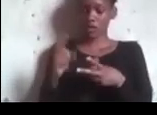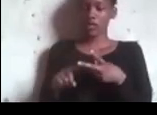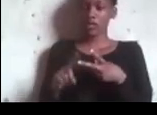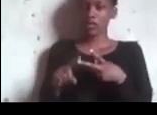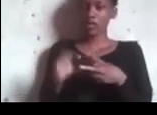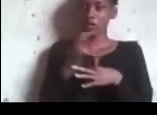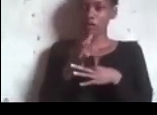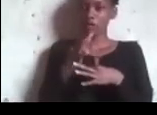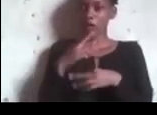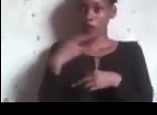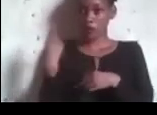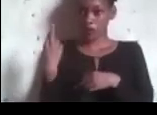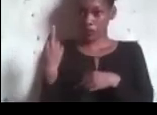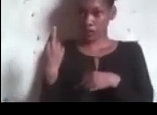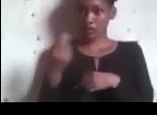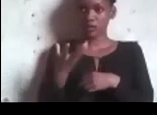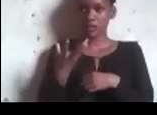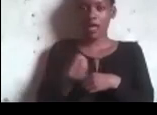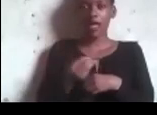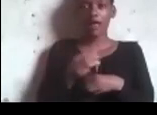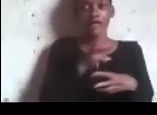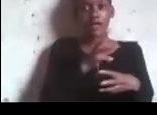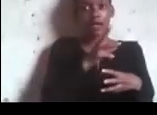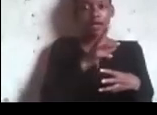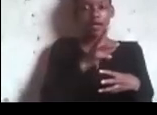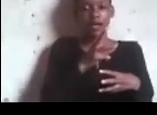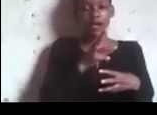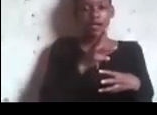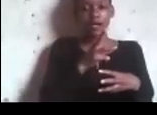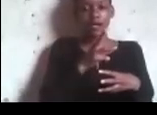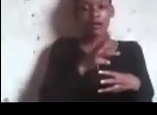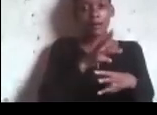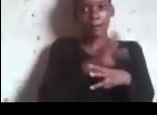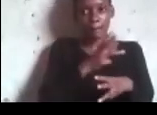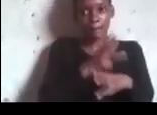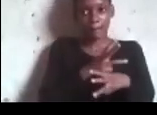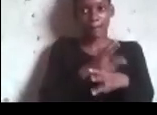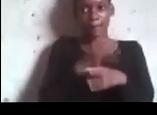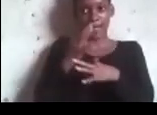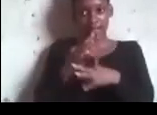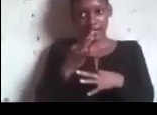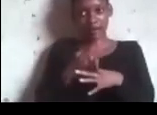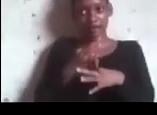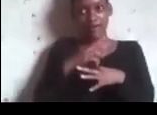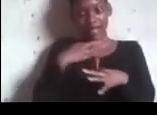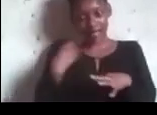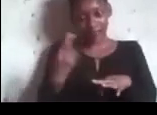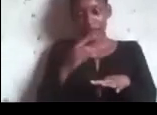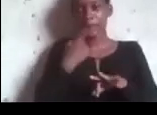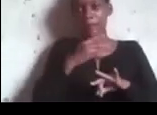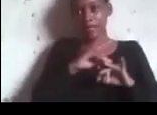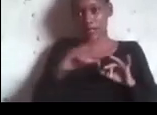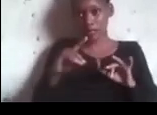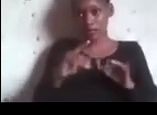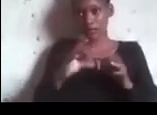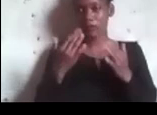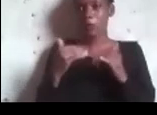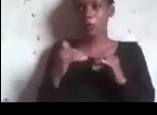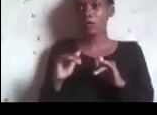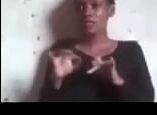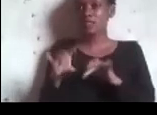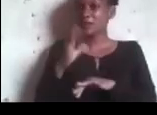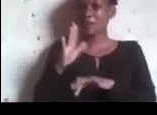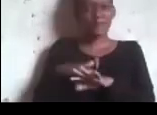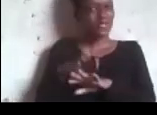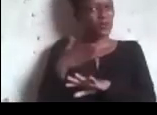fathers, and then we have divorced biological mothers and fathers, and then we have unmarried biological